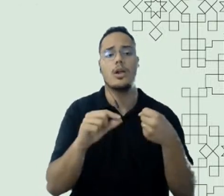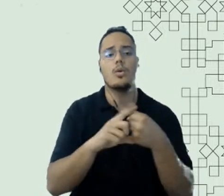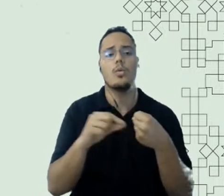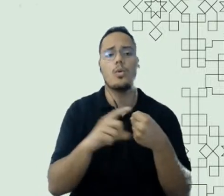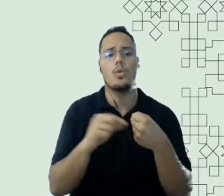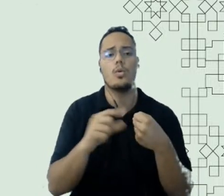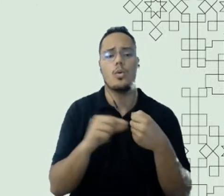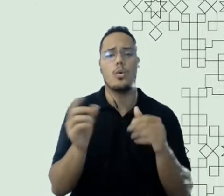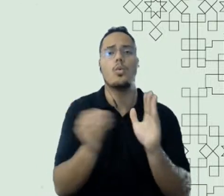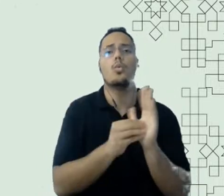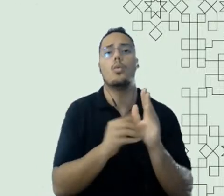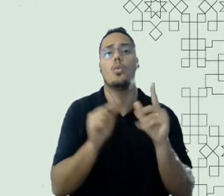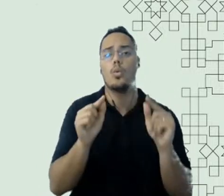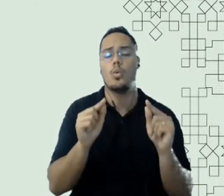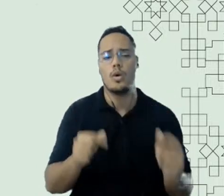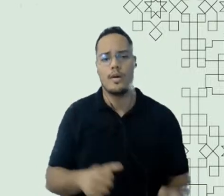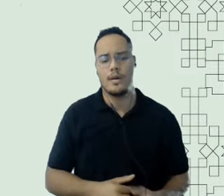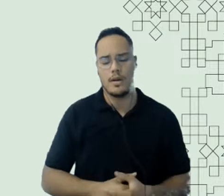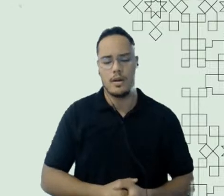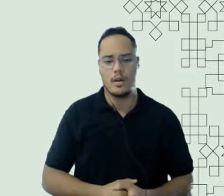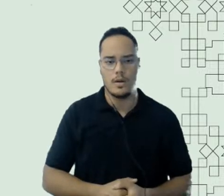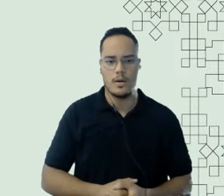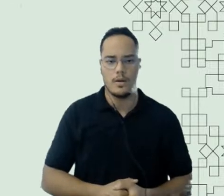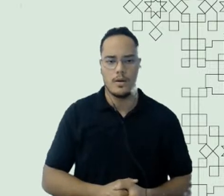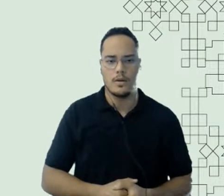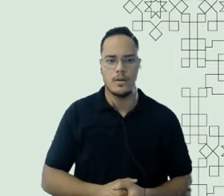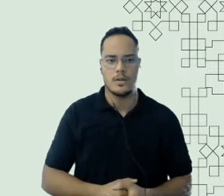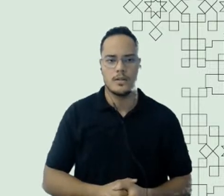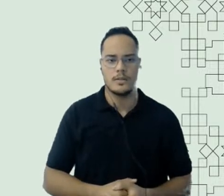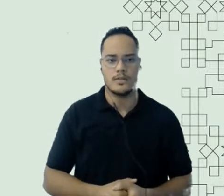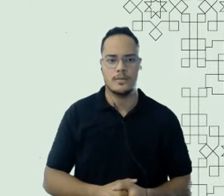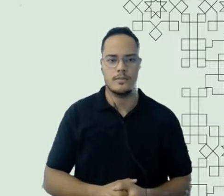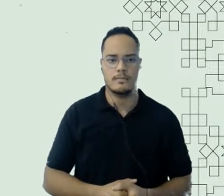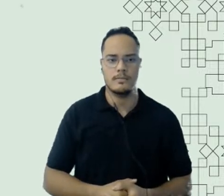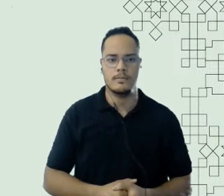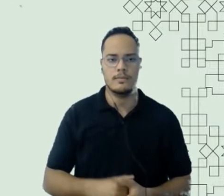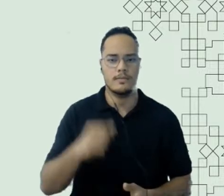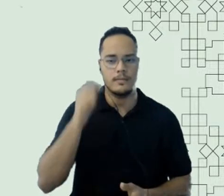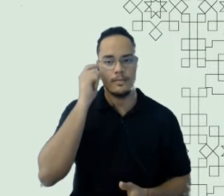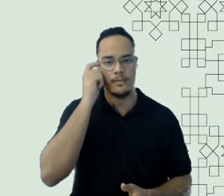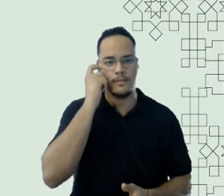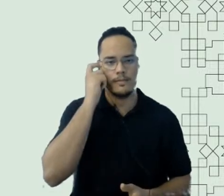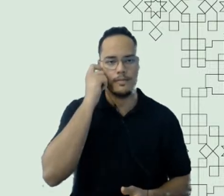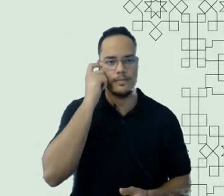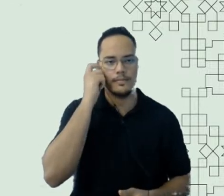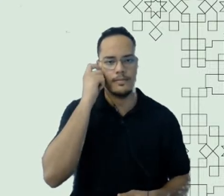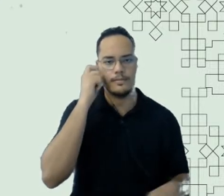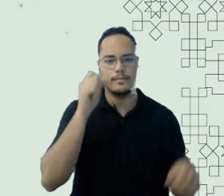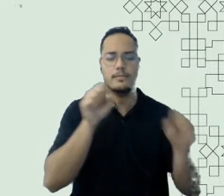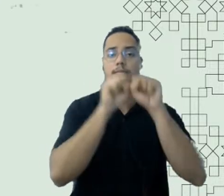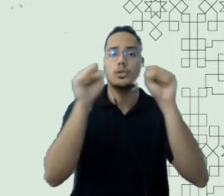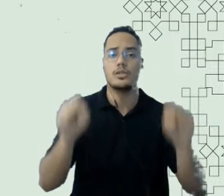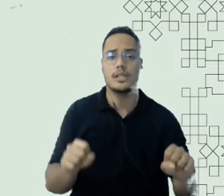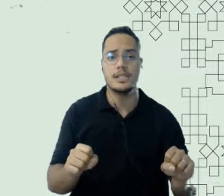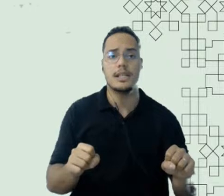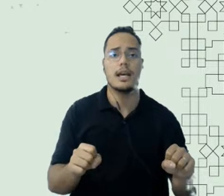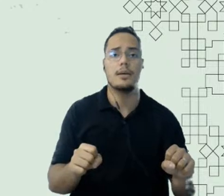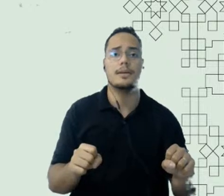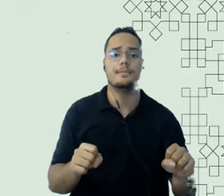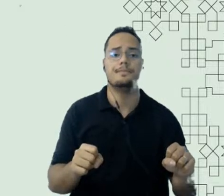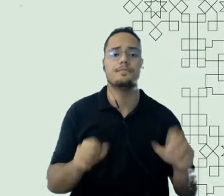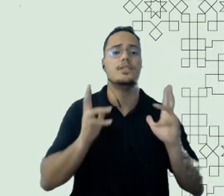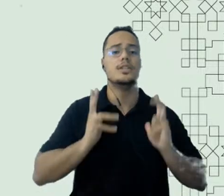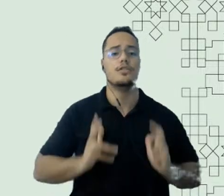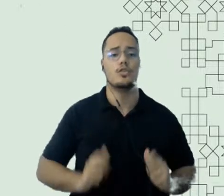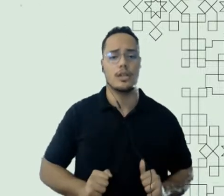only remind the filtering system, but it's only a part of the regime. So the first part of the regime is